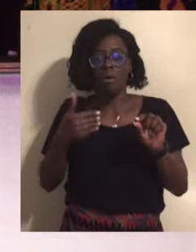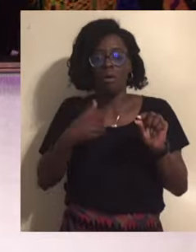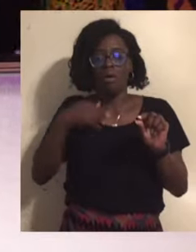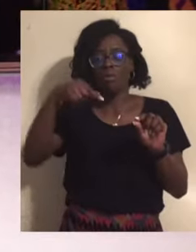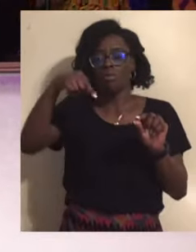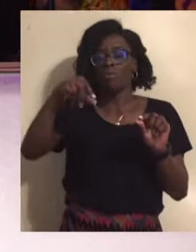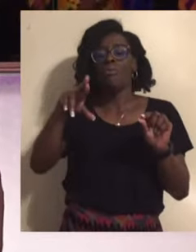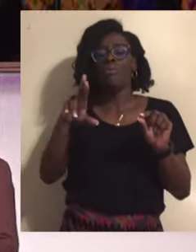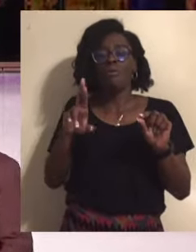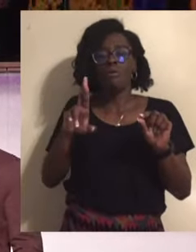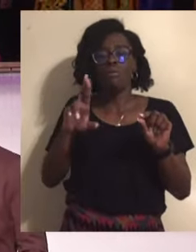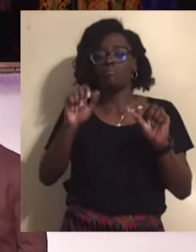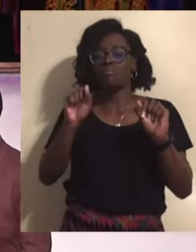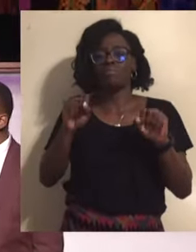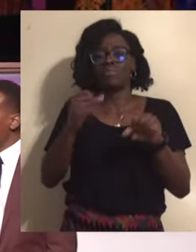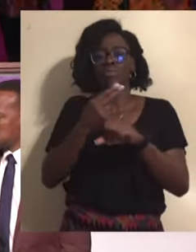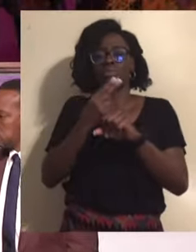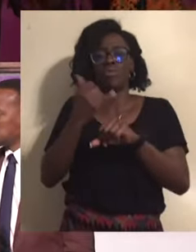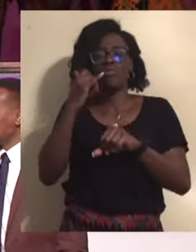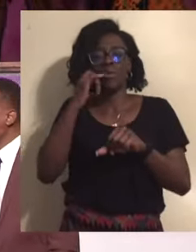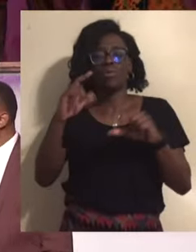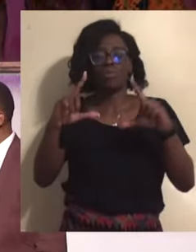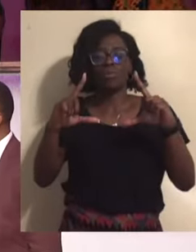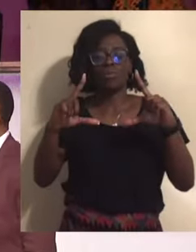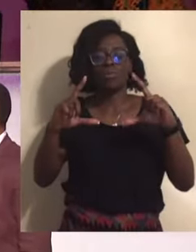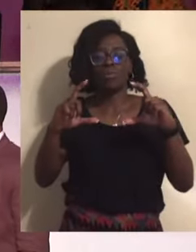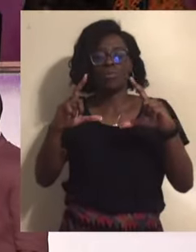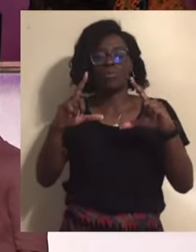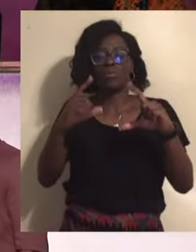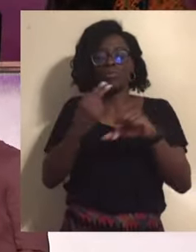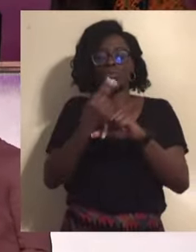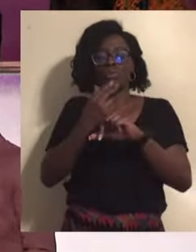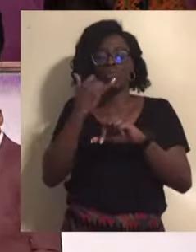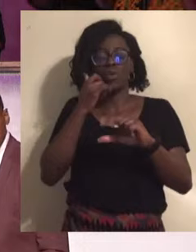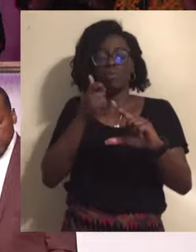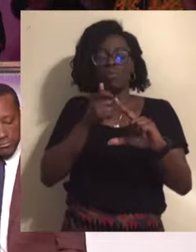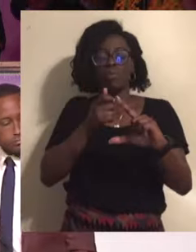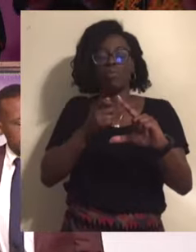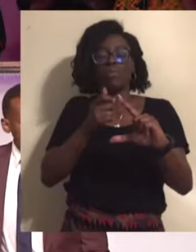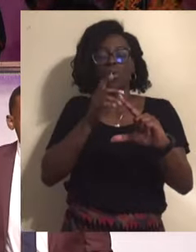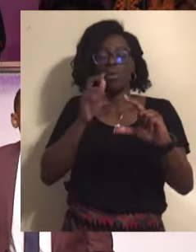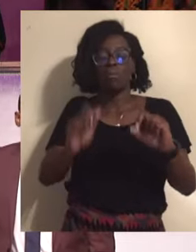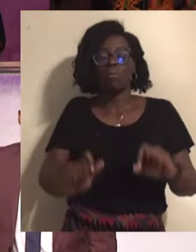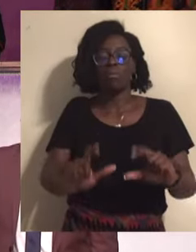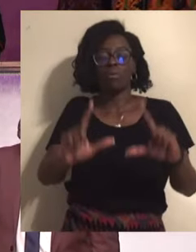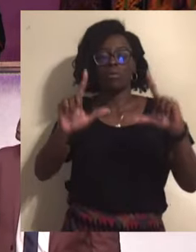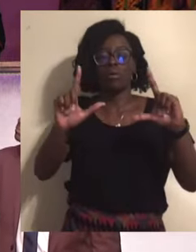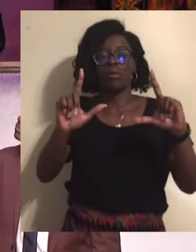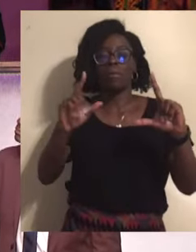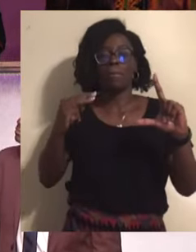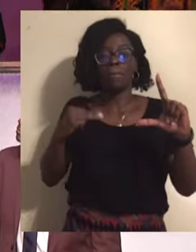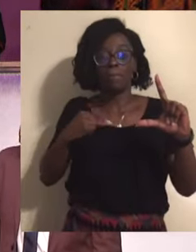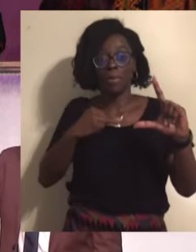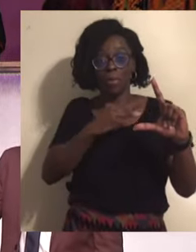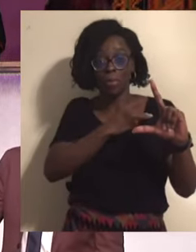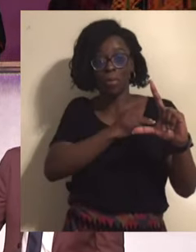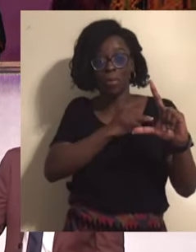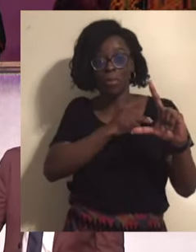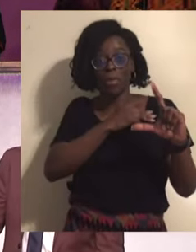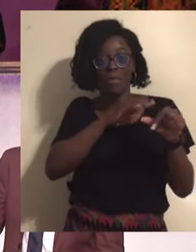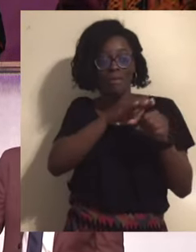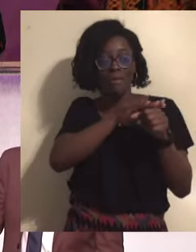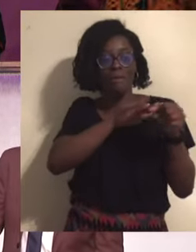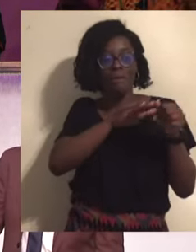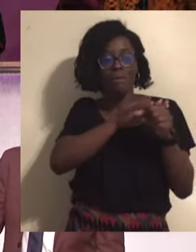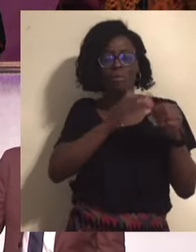that QR code with your phone, it'll pull up the membership application. Please go ahead and complete that